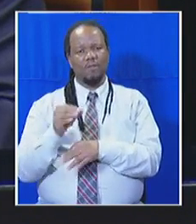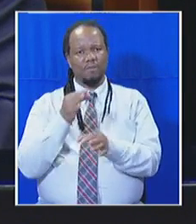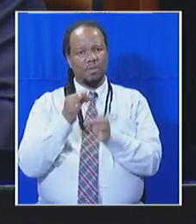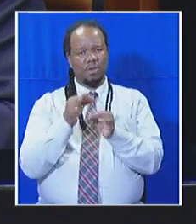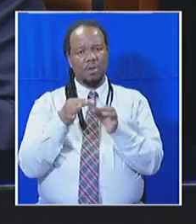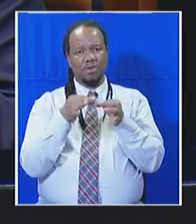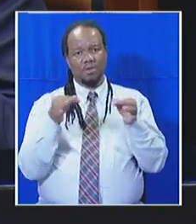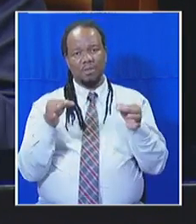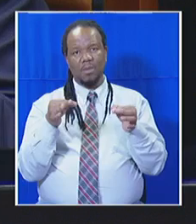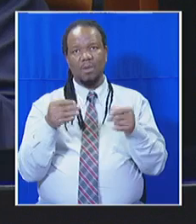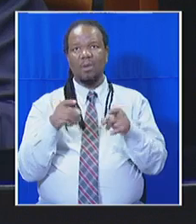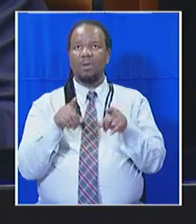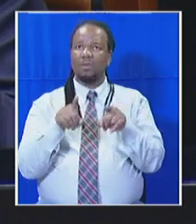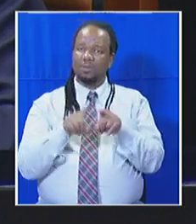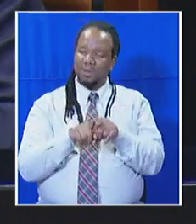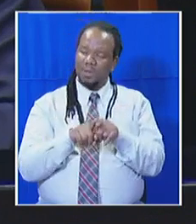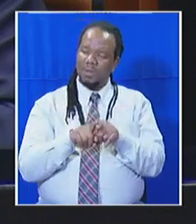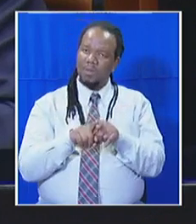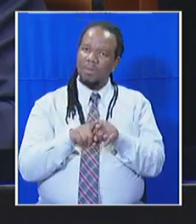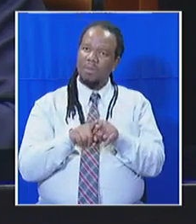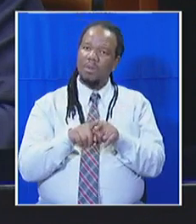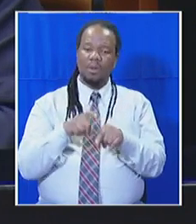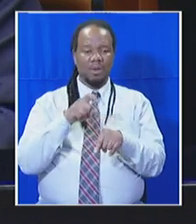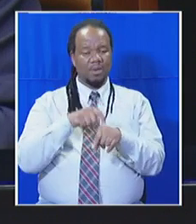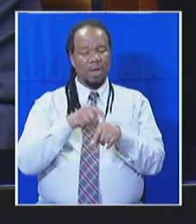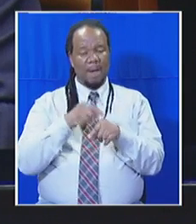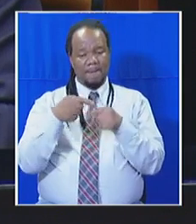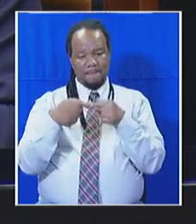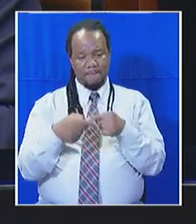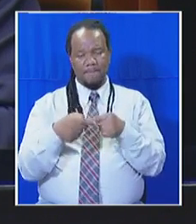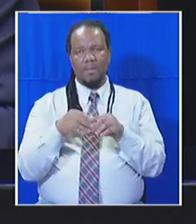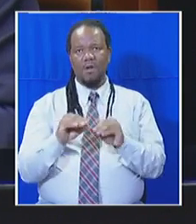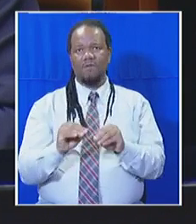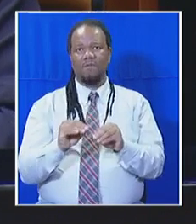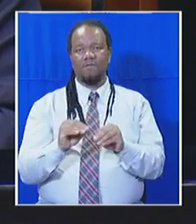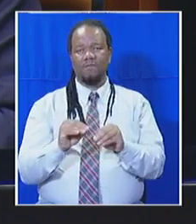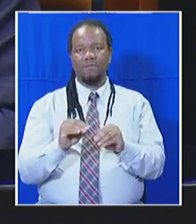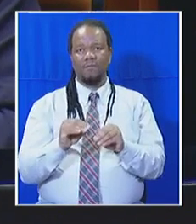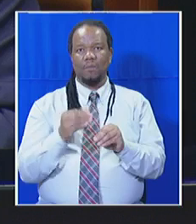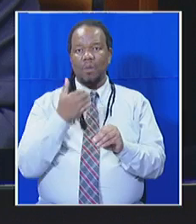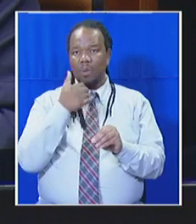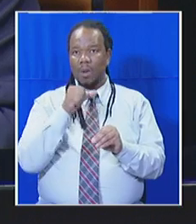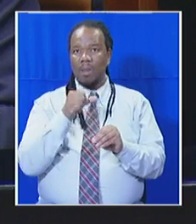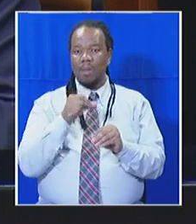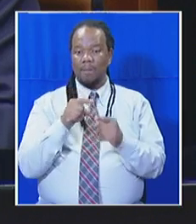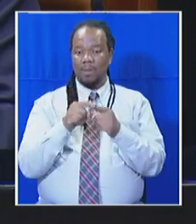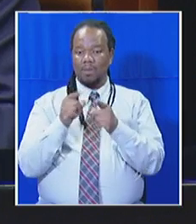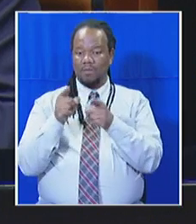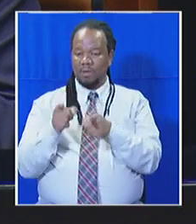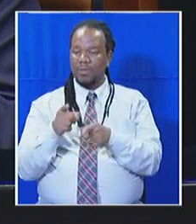spaces and opportunities created for that and time allocated for that. When a point of order is used for that,